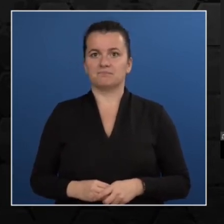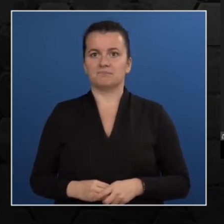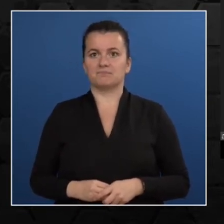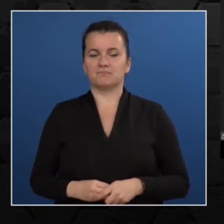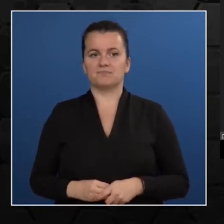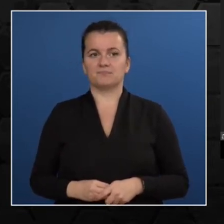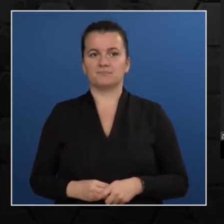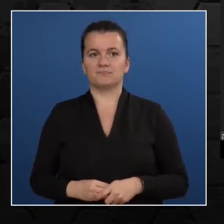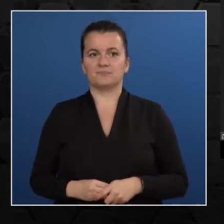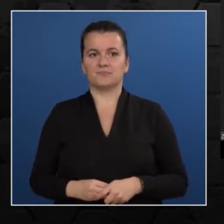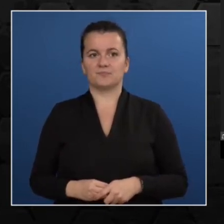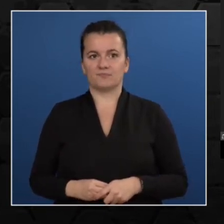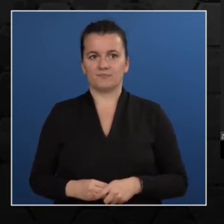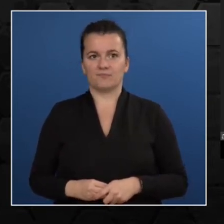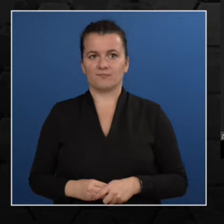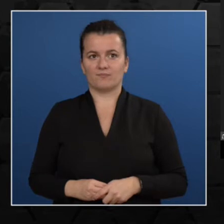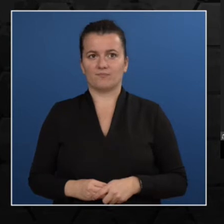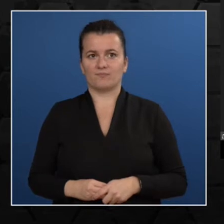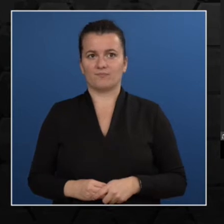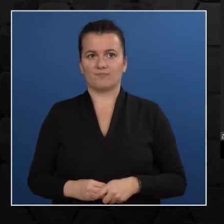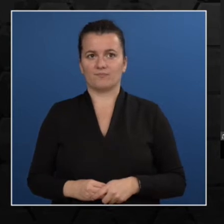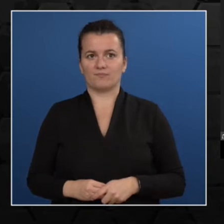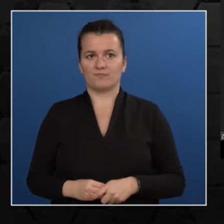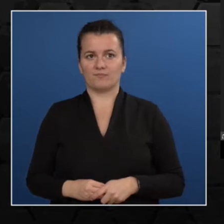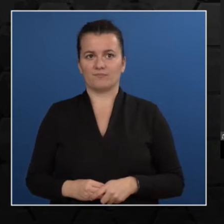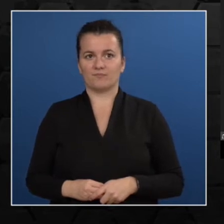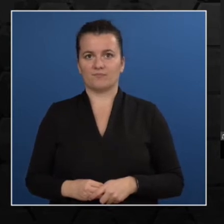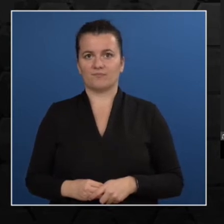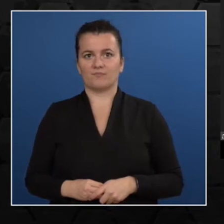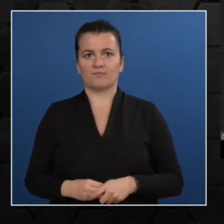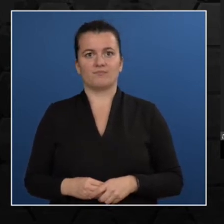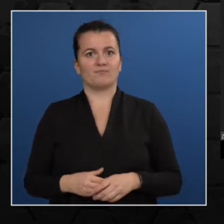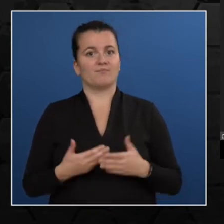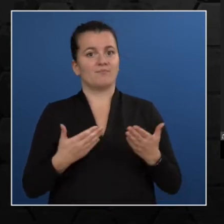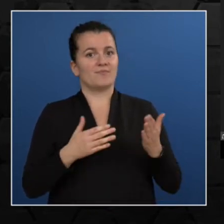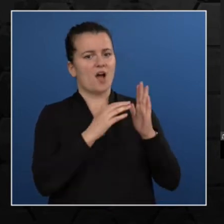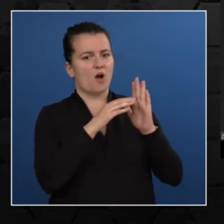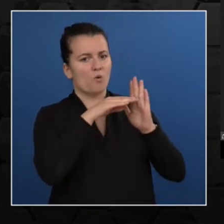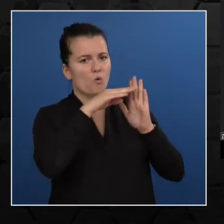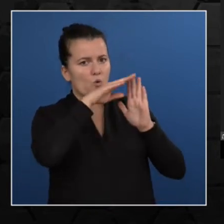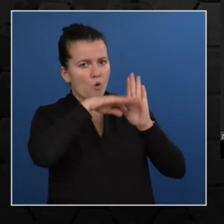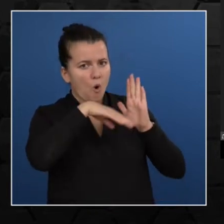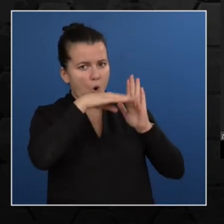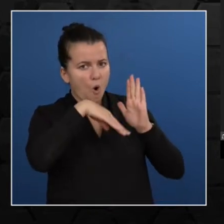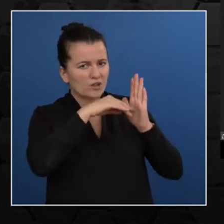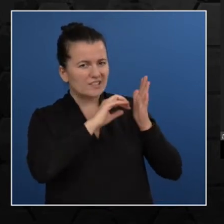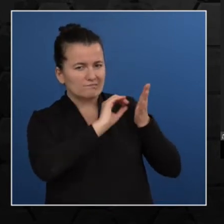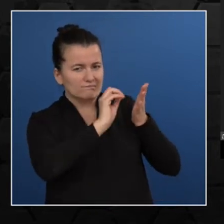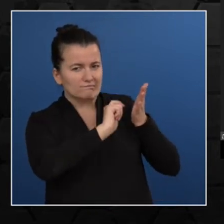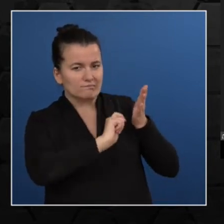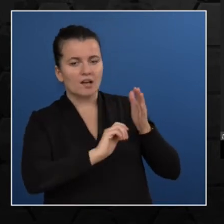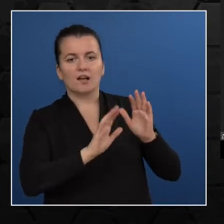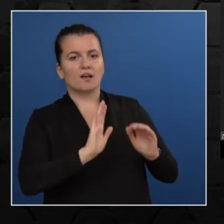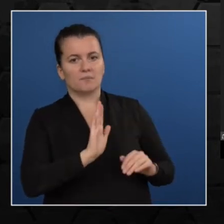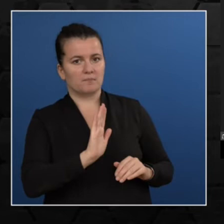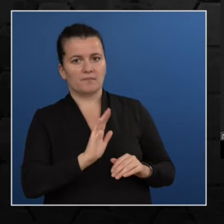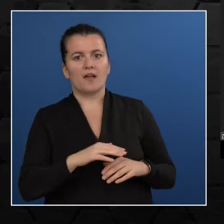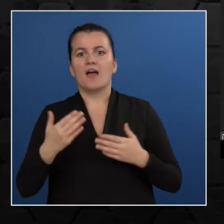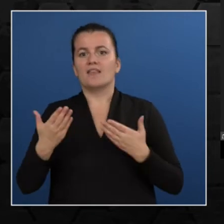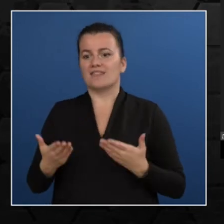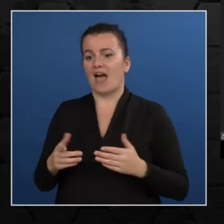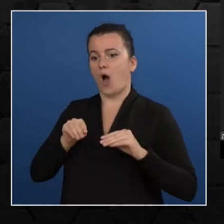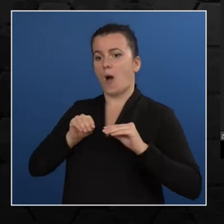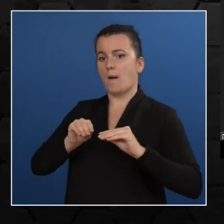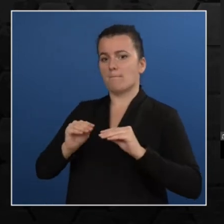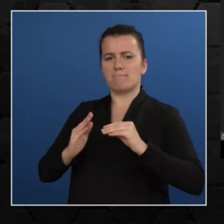so we're not working with the code at the moment. We're first implementing the machine learning model into our Visual